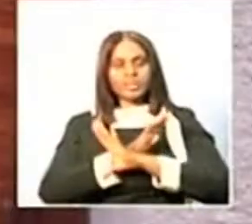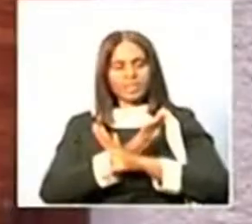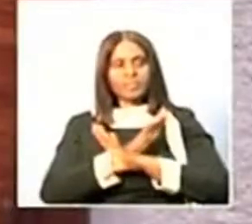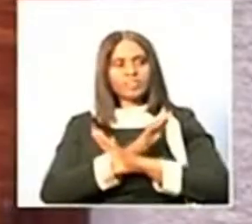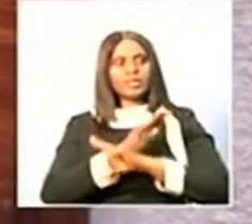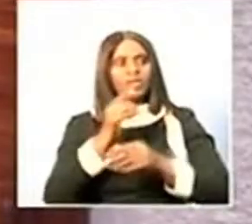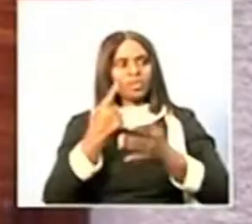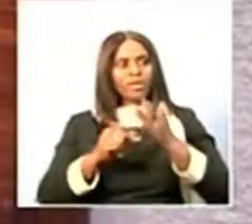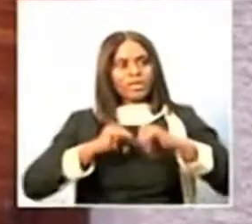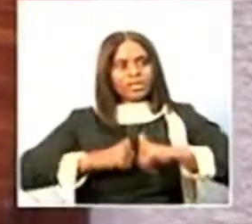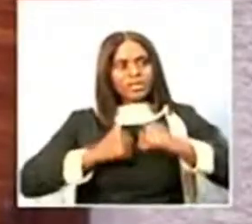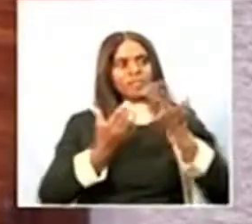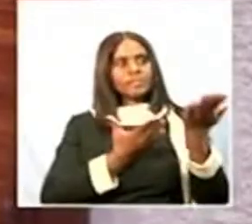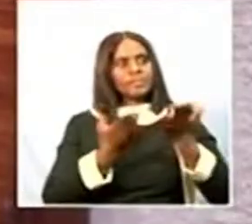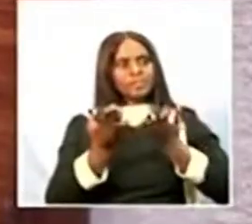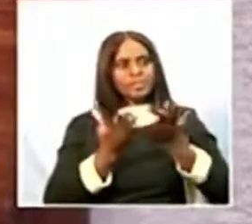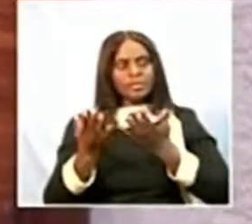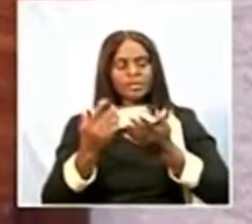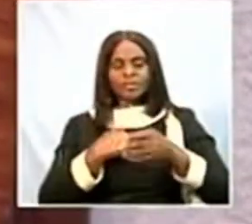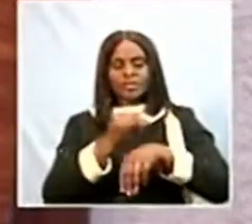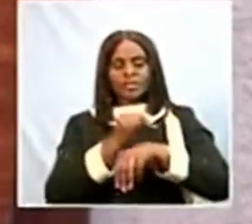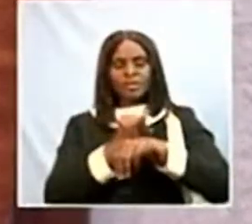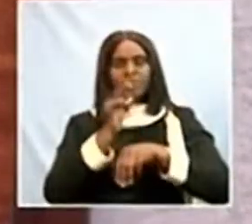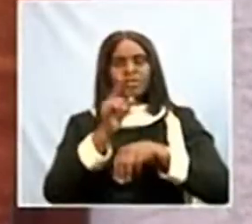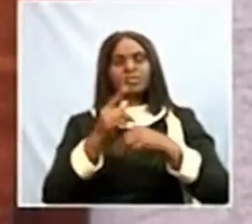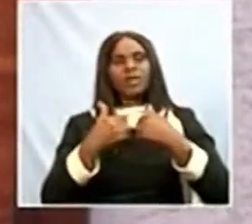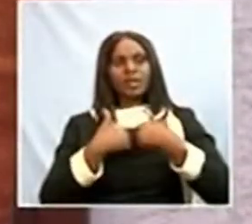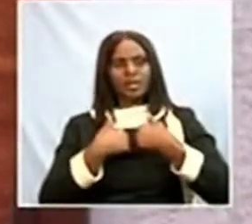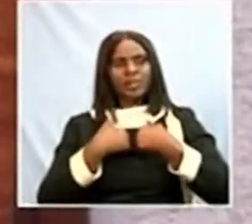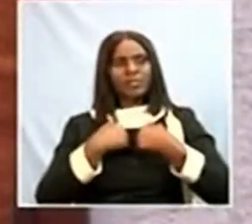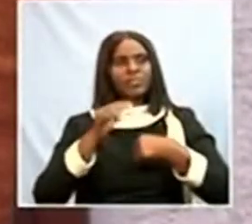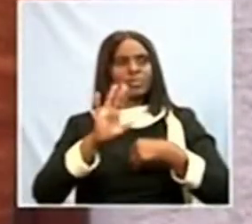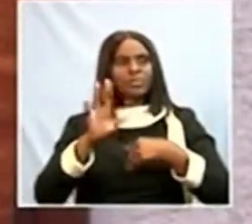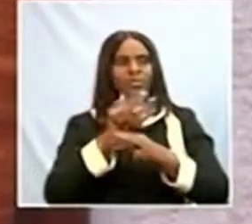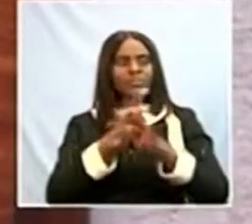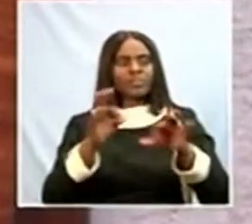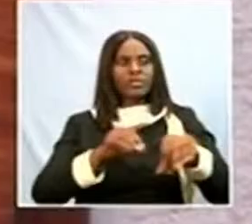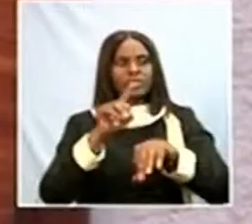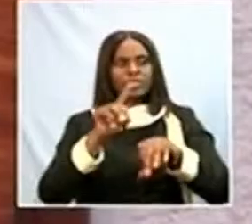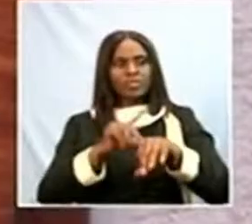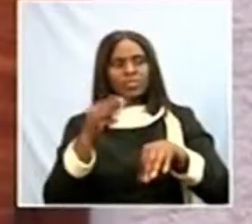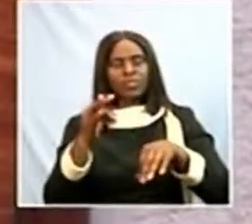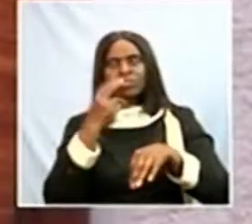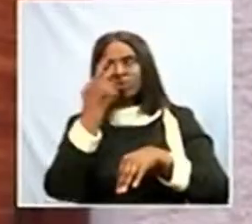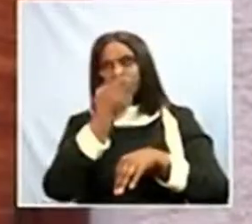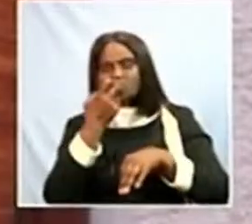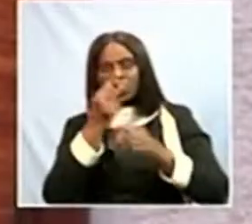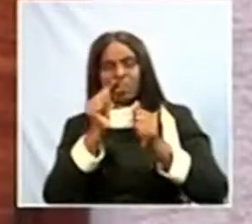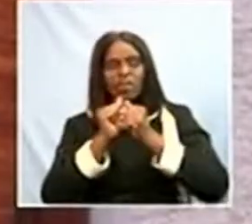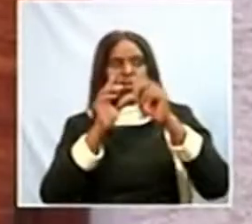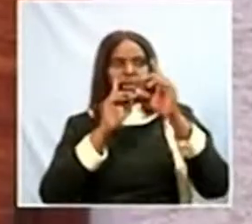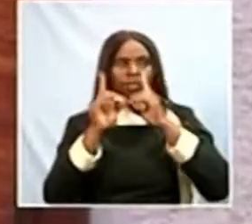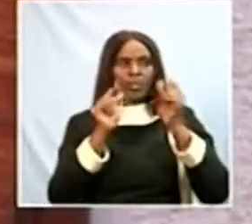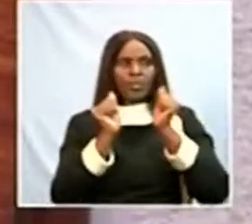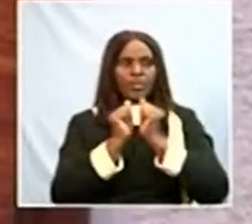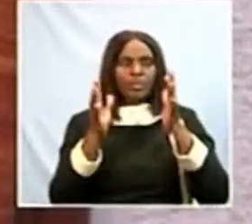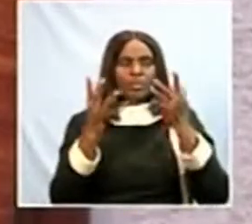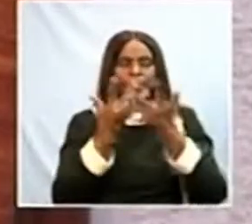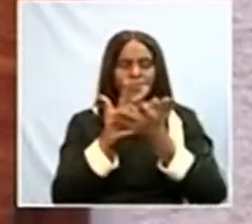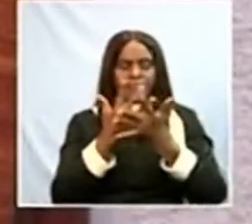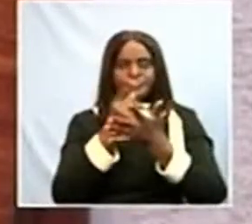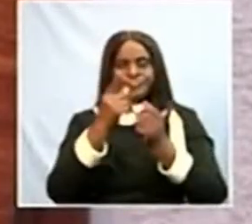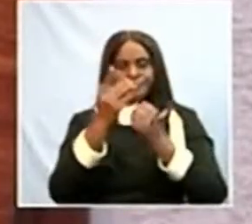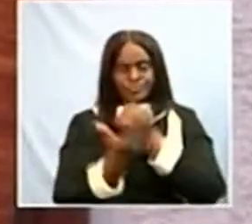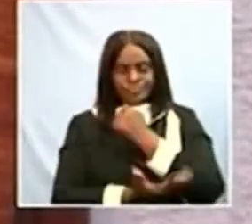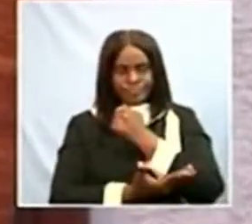that we serve. I invite you to exercise your freedom of speech and debate without fear. You are